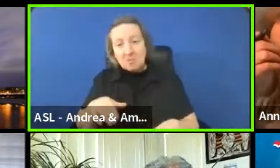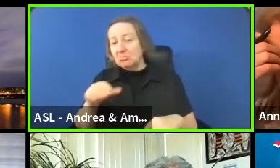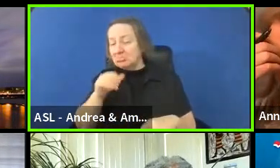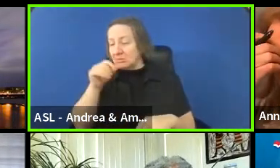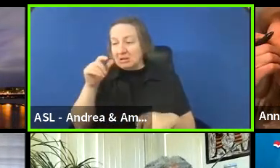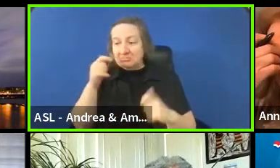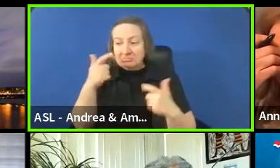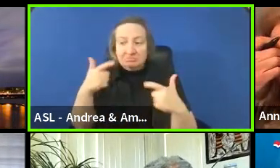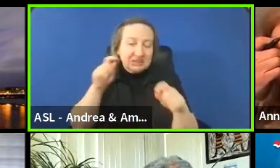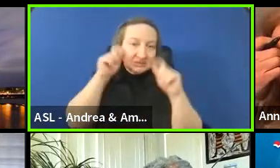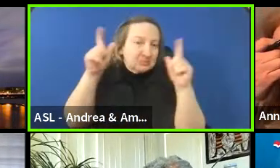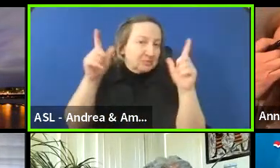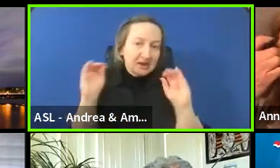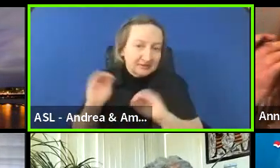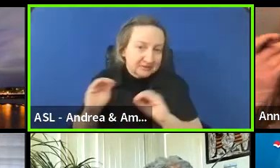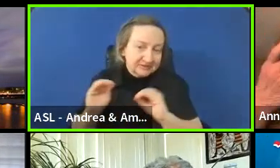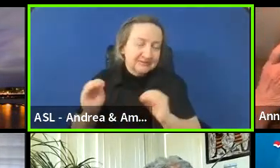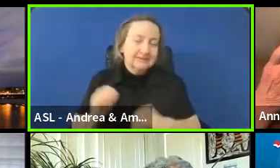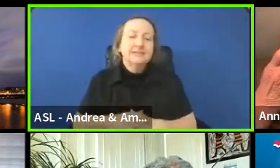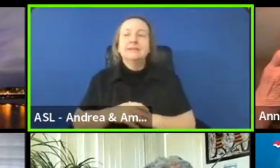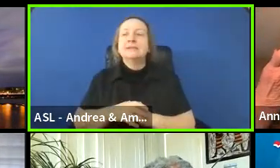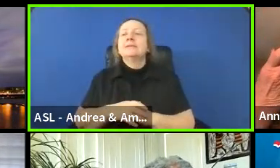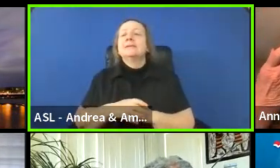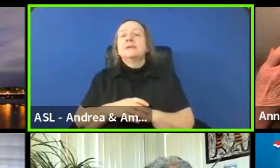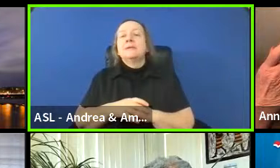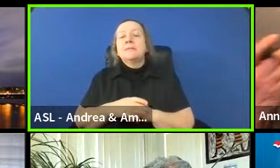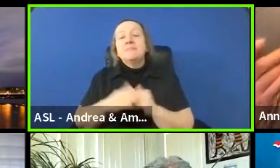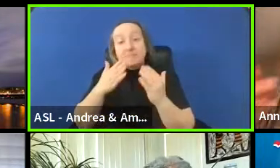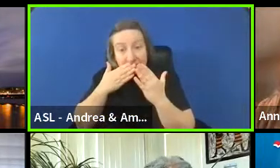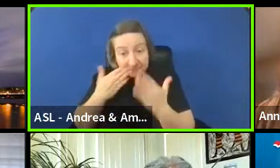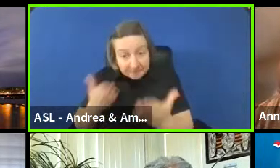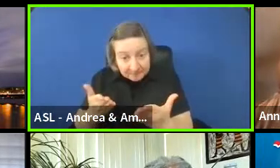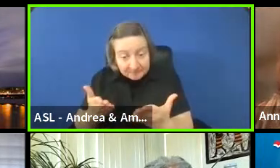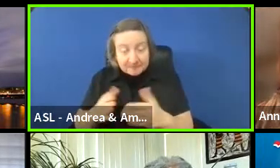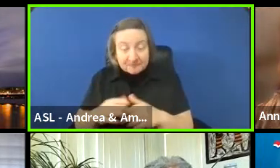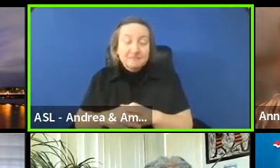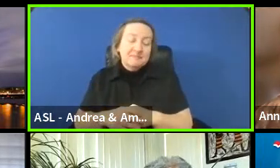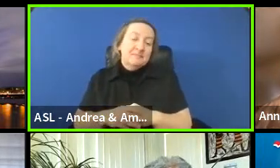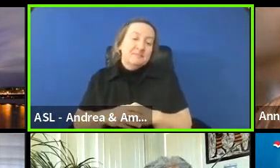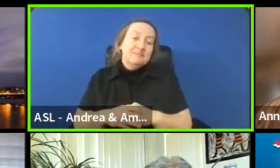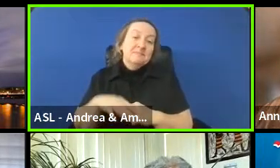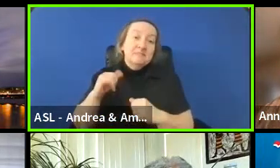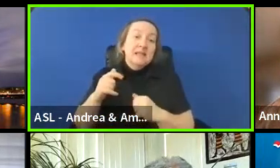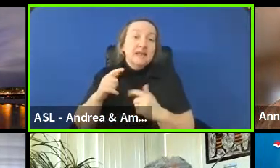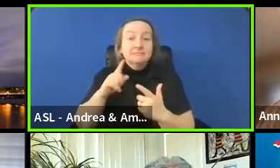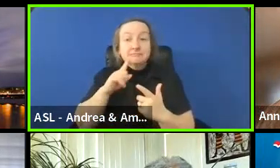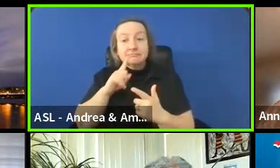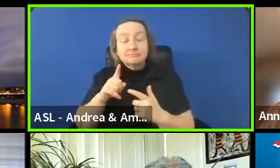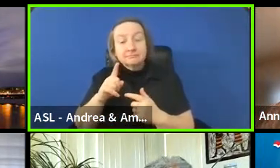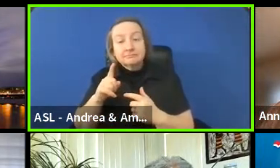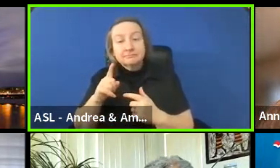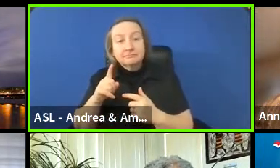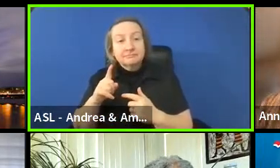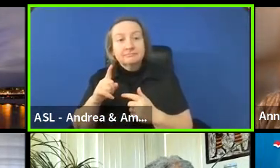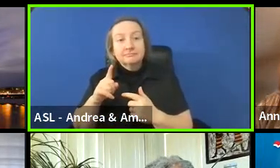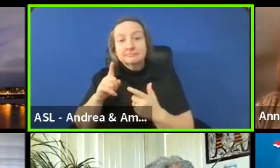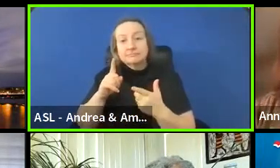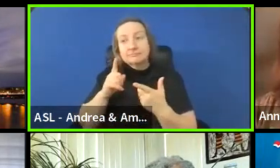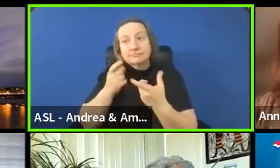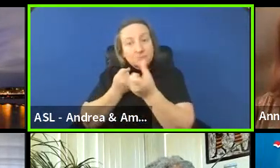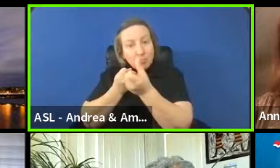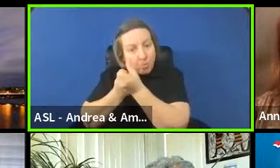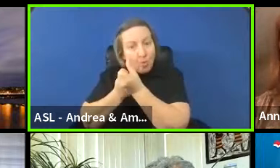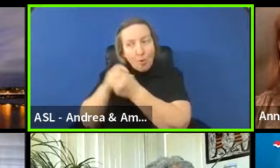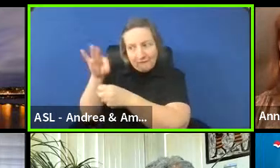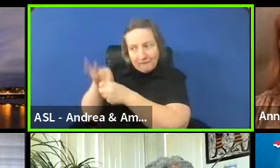surprises. So, but thank you, and that was a very confirming vote to say,